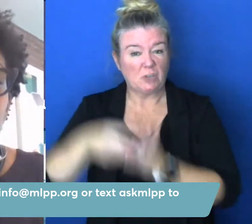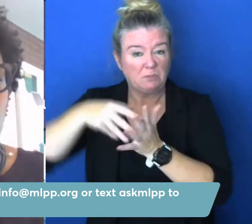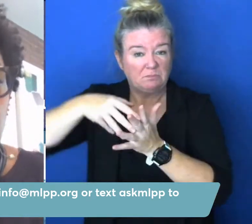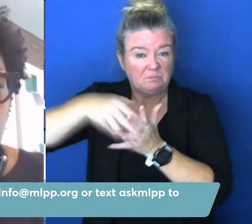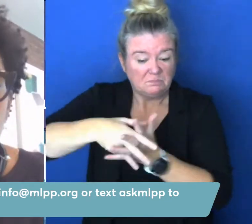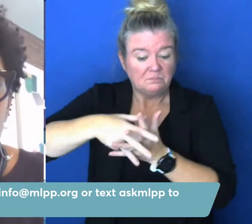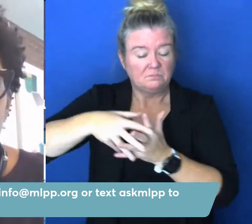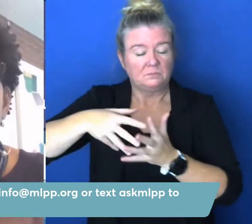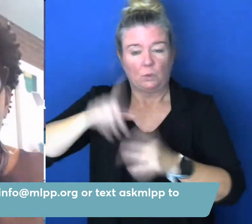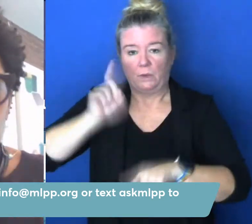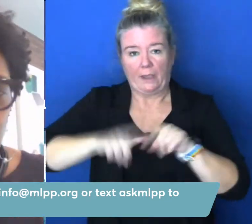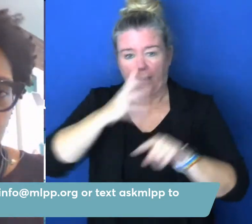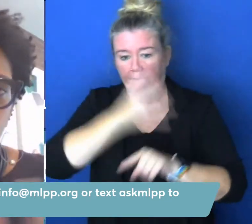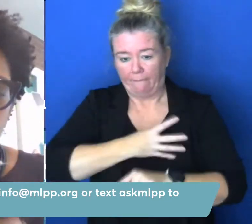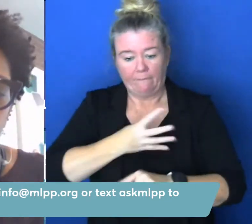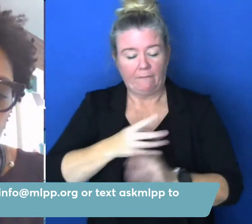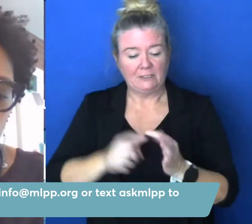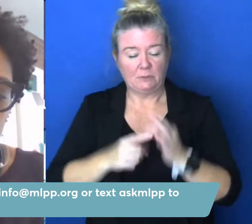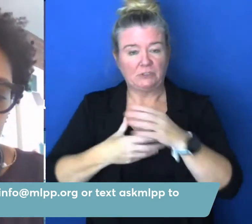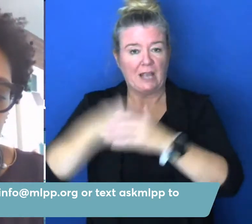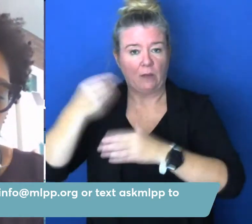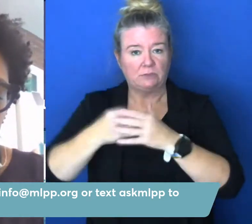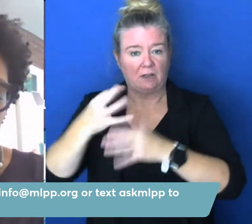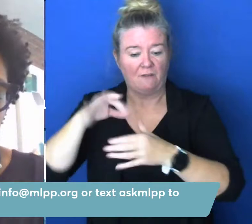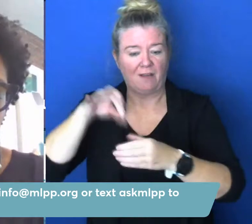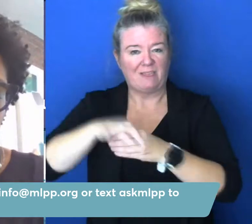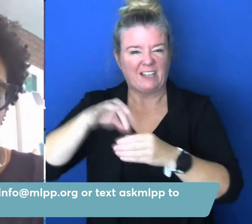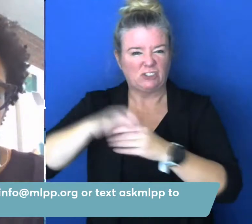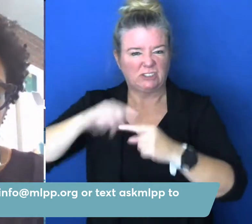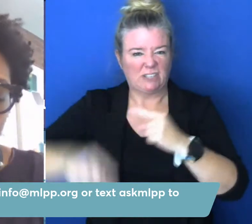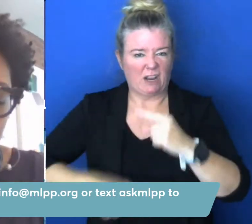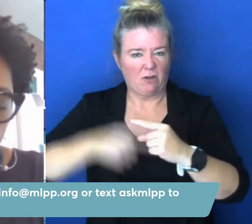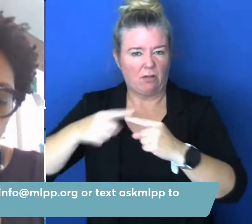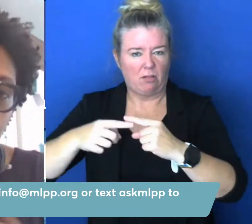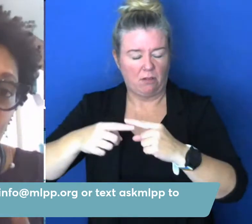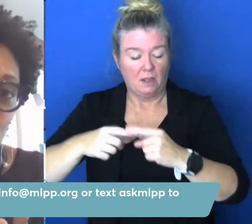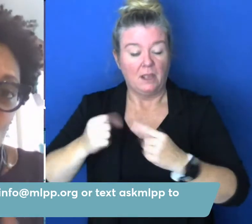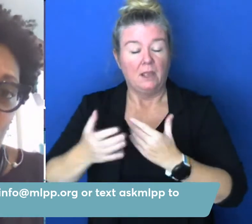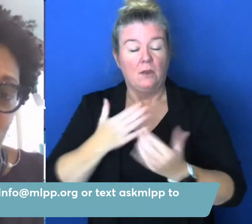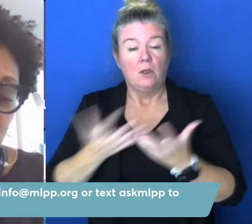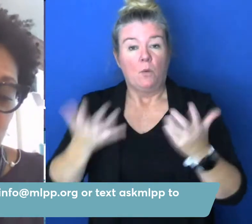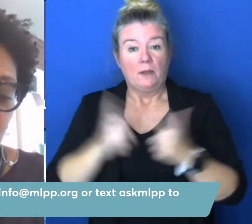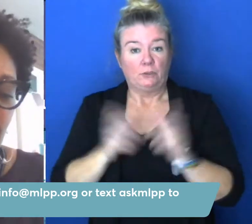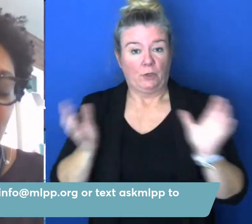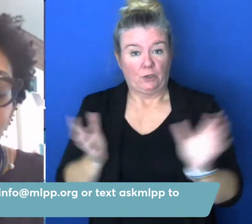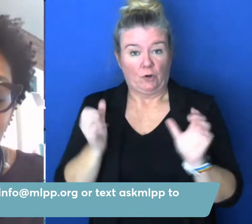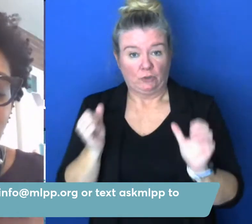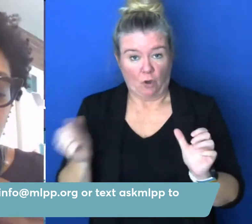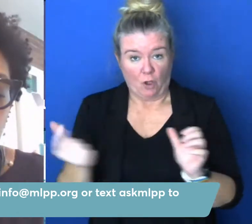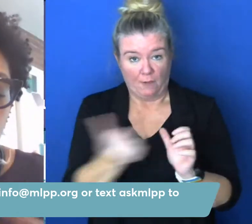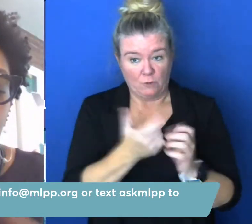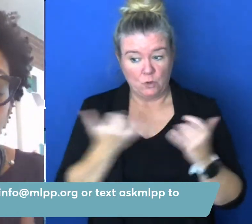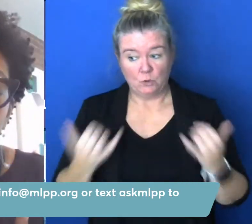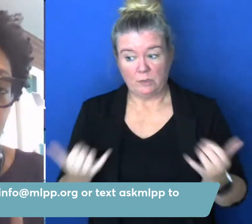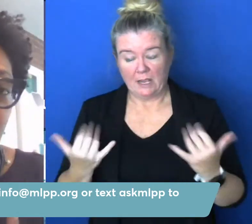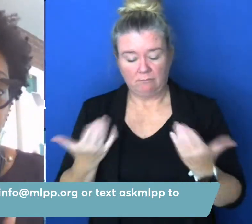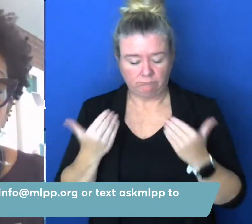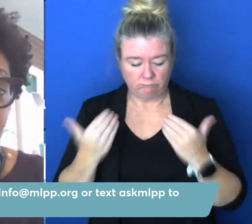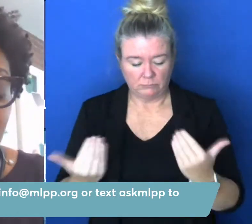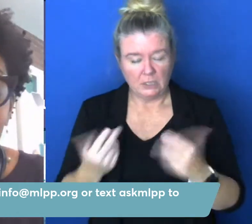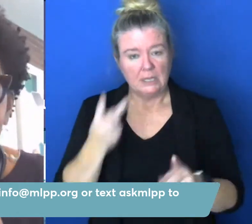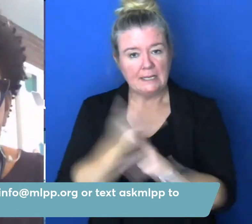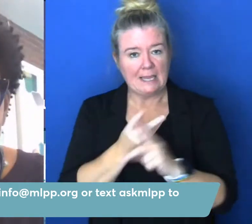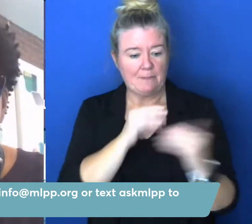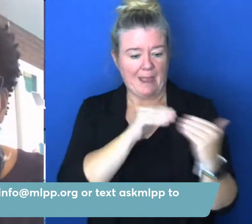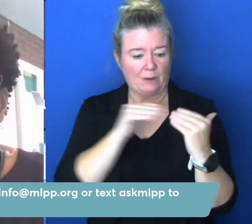forsake, especially outside of election cycles. So I want to encourage you all today that let's keep equity as